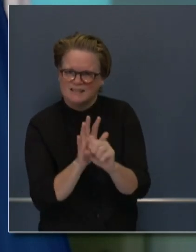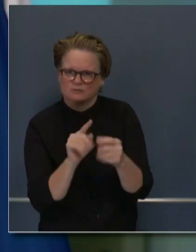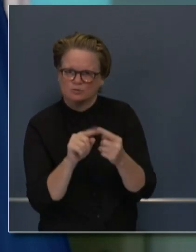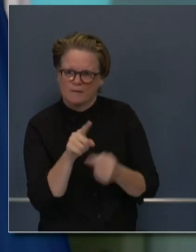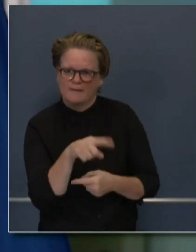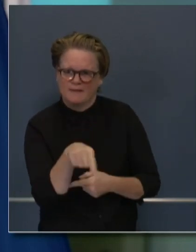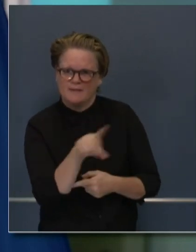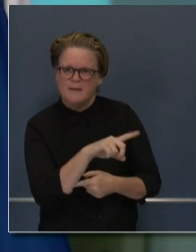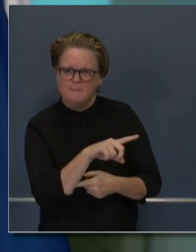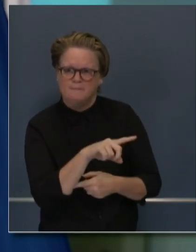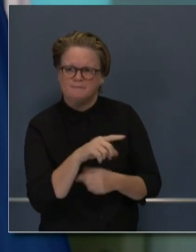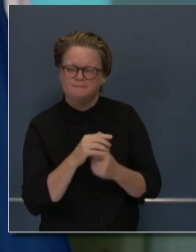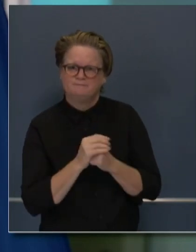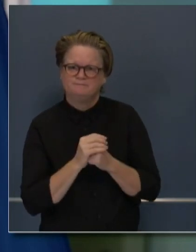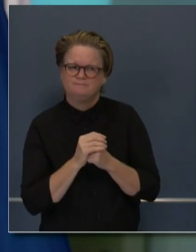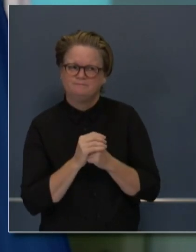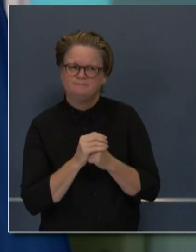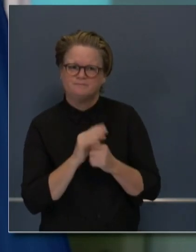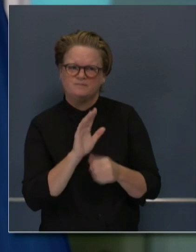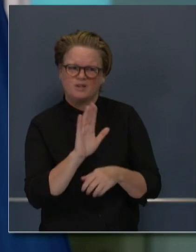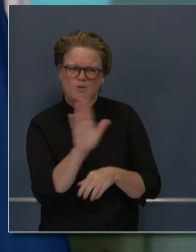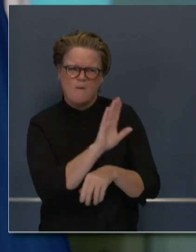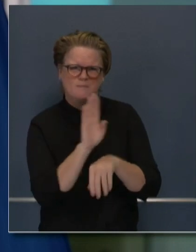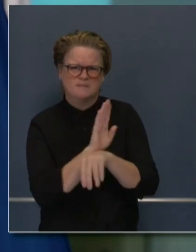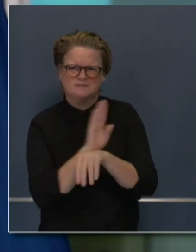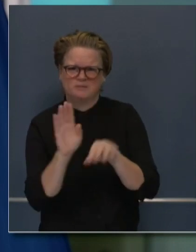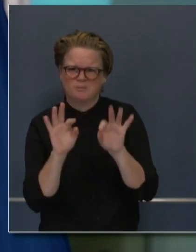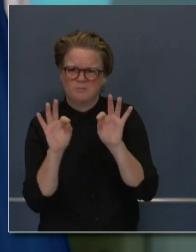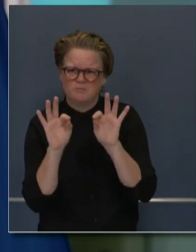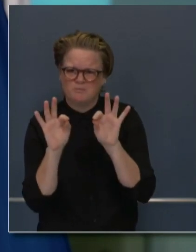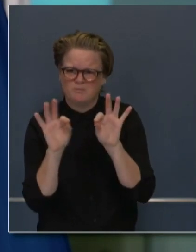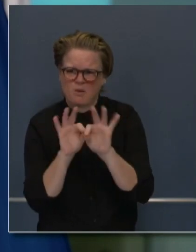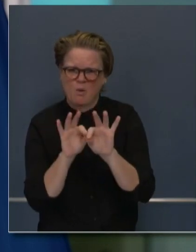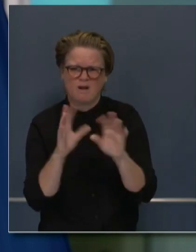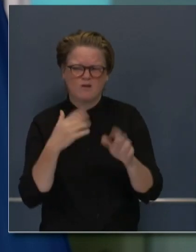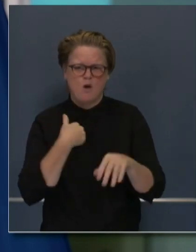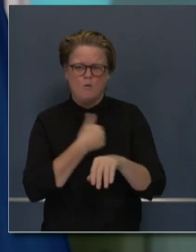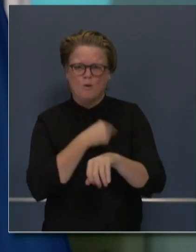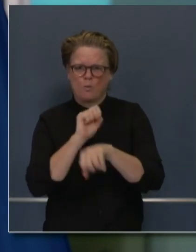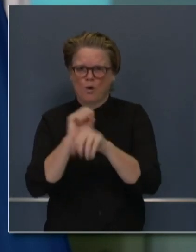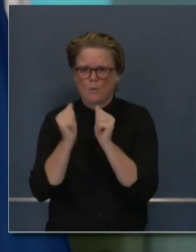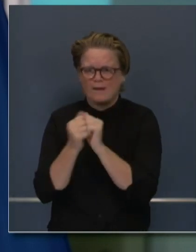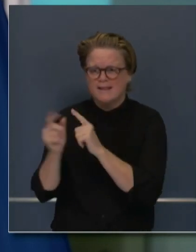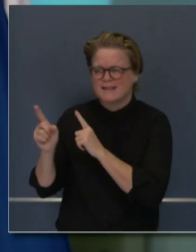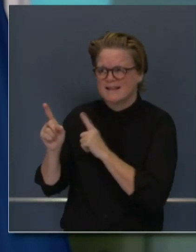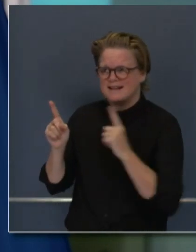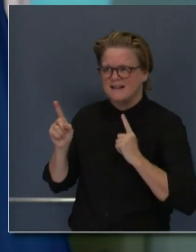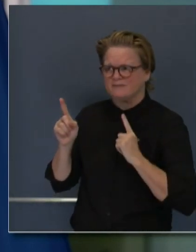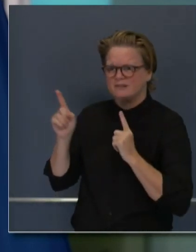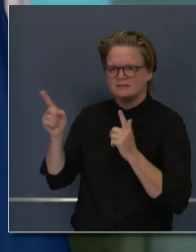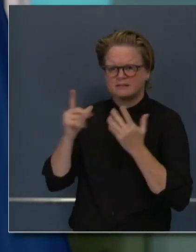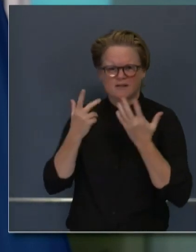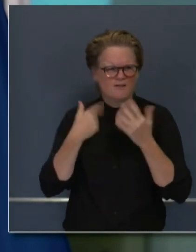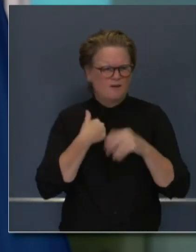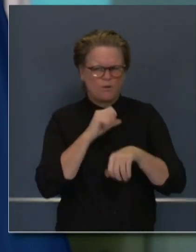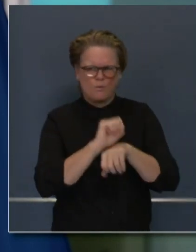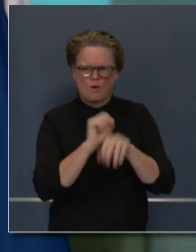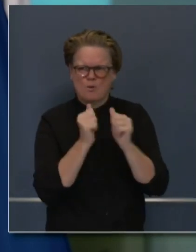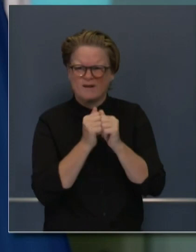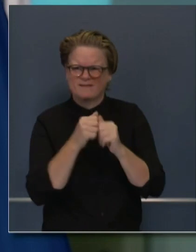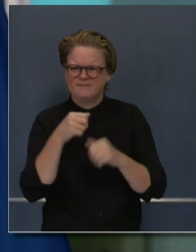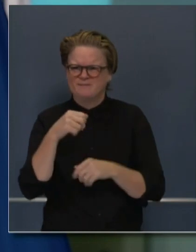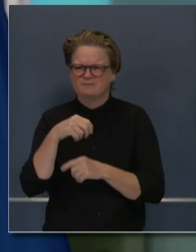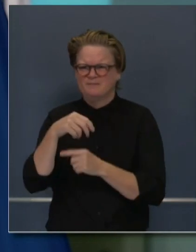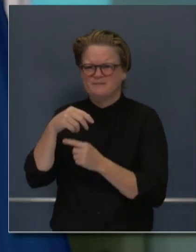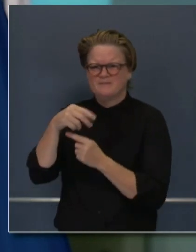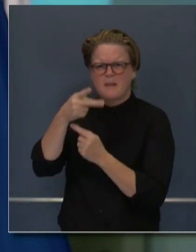local efforts, and we're certainly working with Speaker Pelosi and President-elect Biden to make sure that we have a